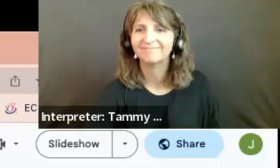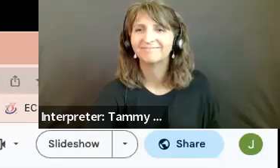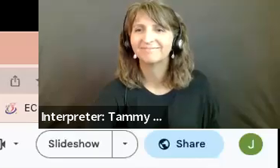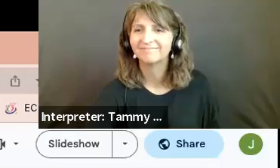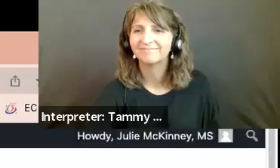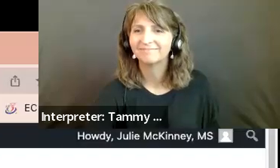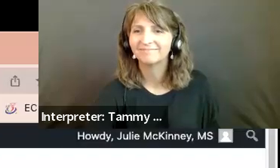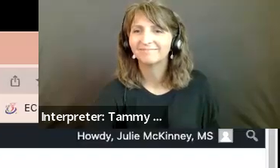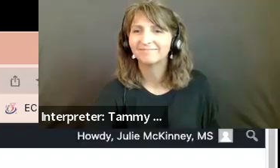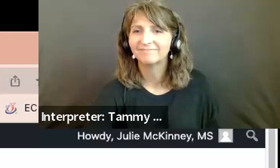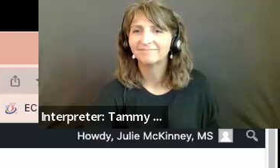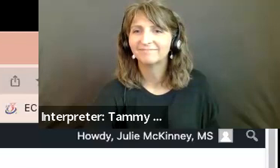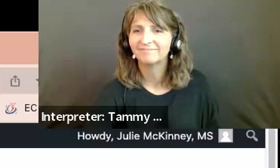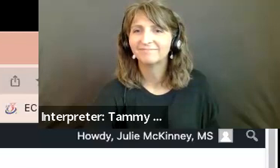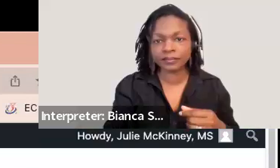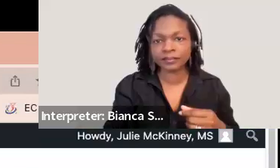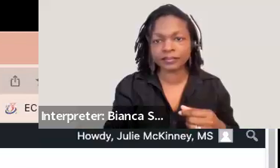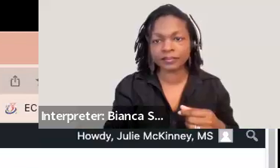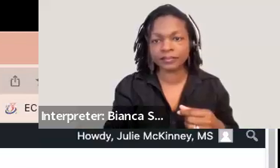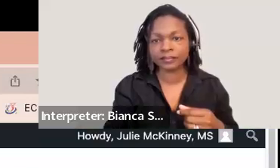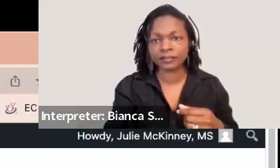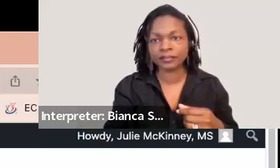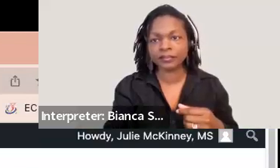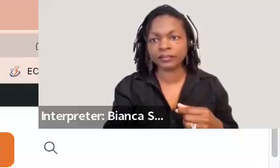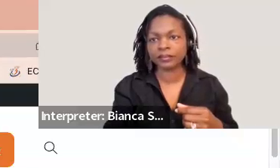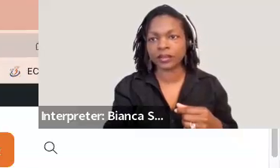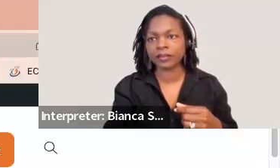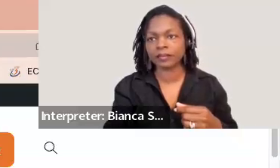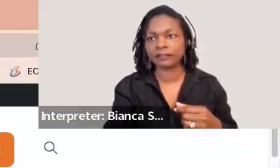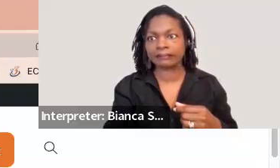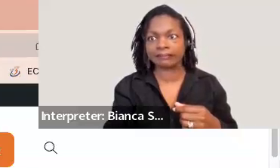over to this.